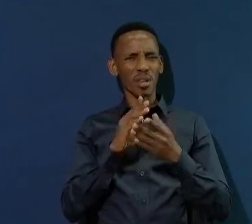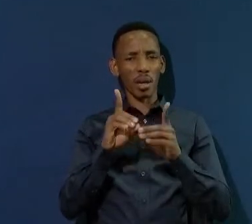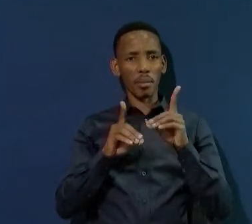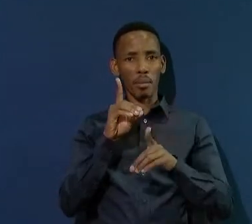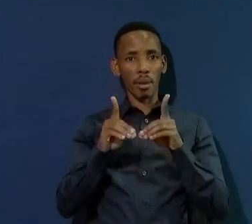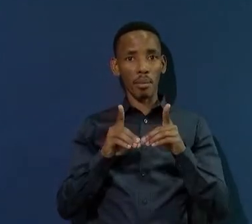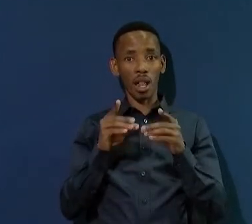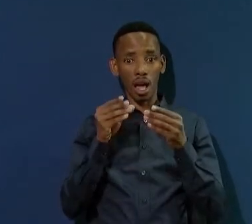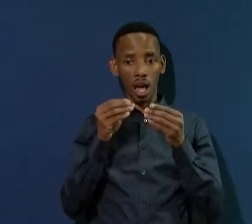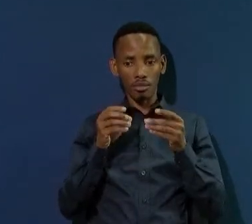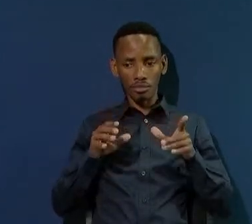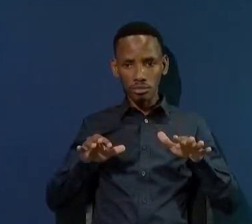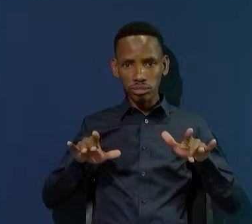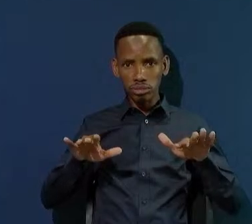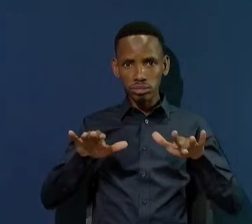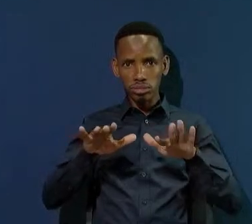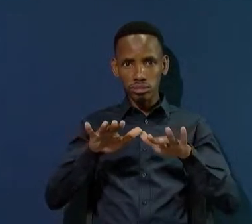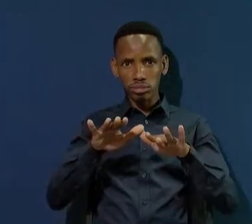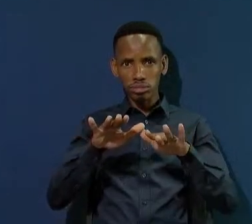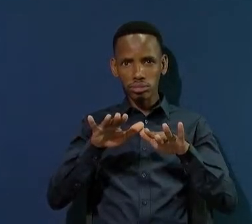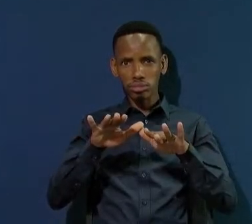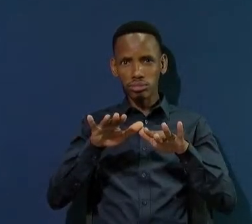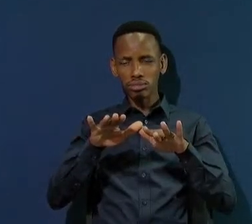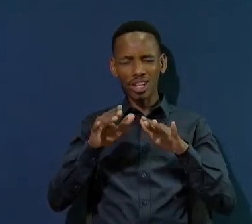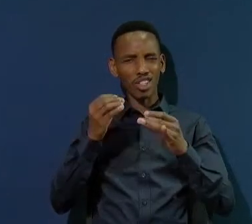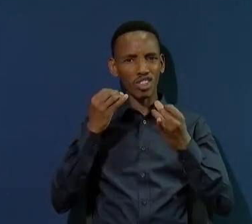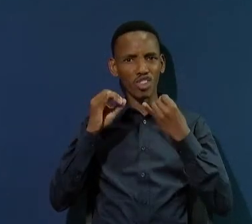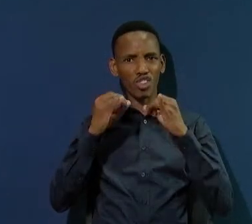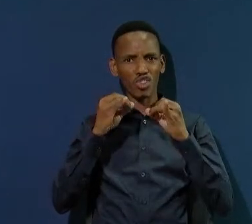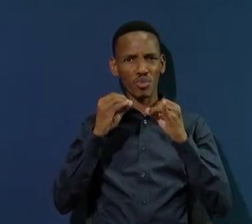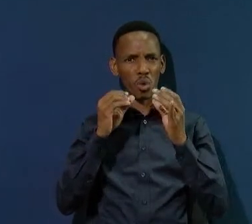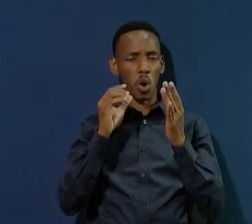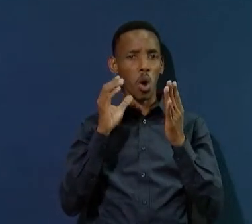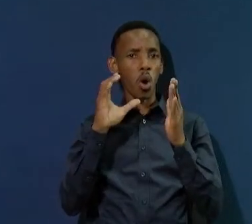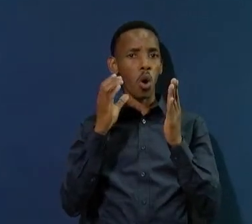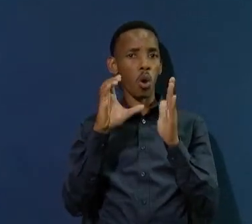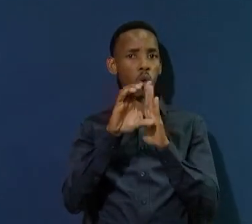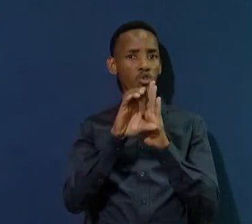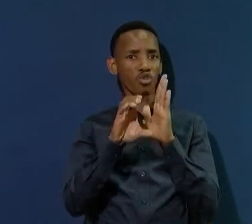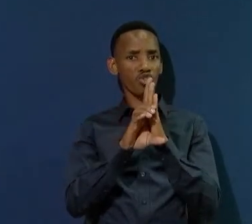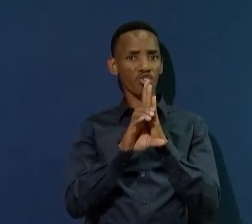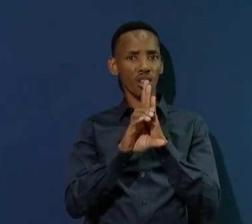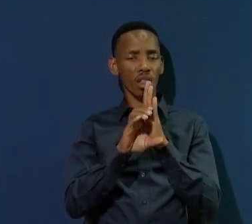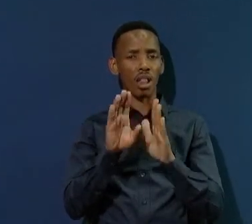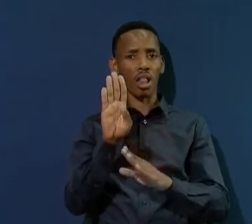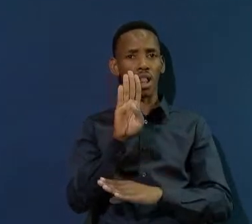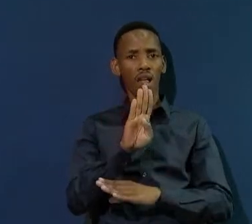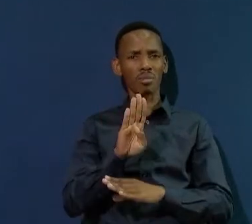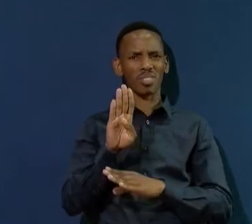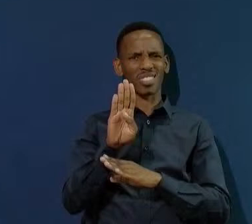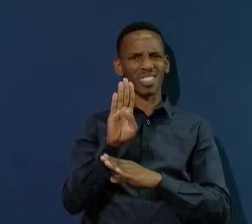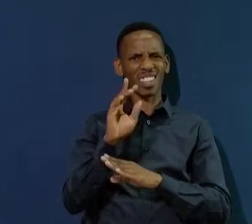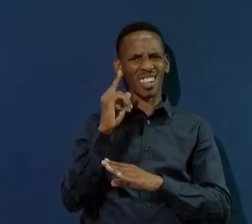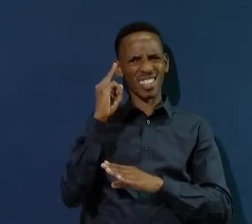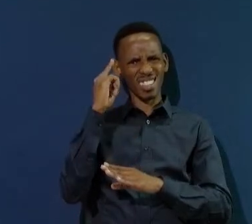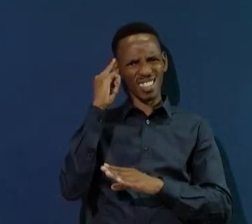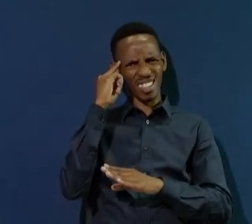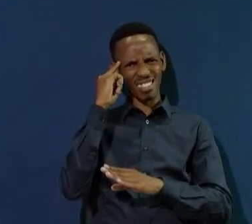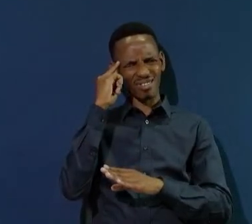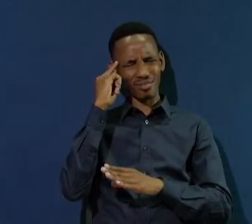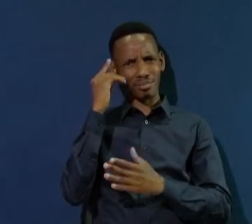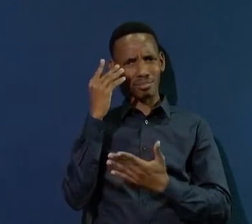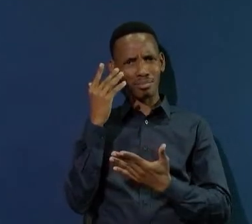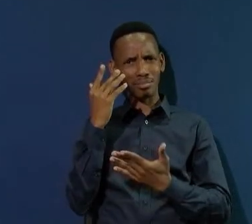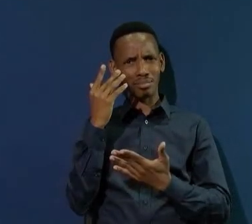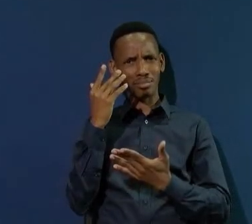of education on democratic processes and the constitution in Botswana will vary, but I think everybody, at least